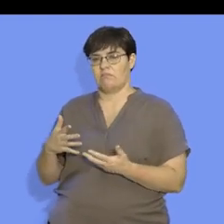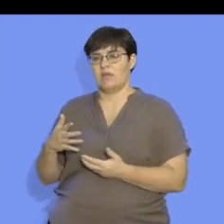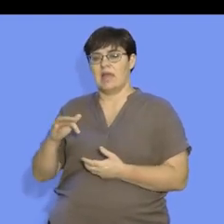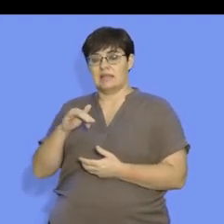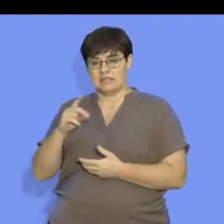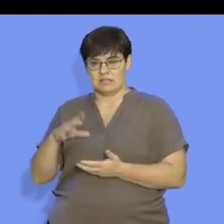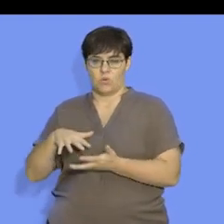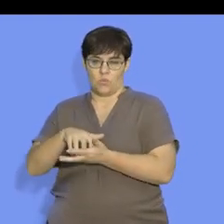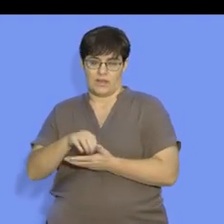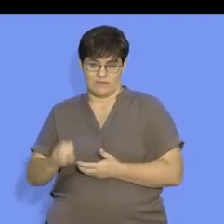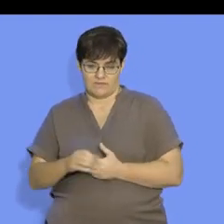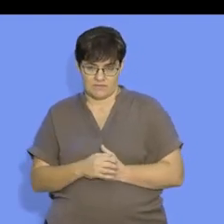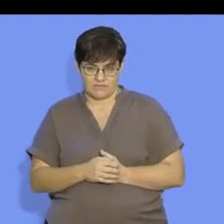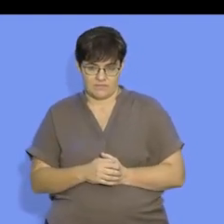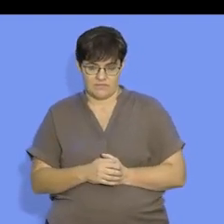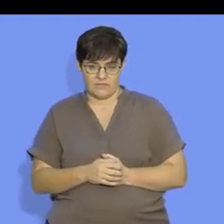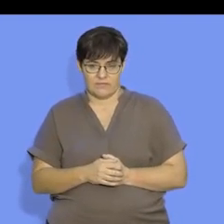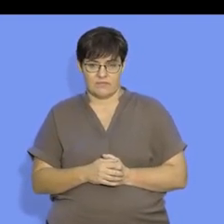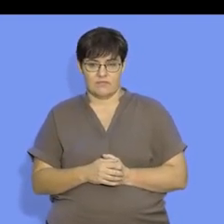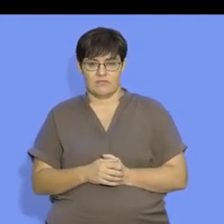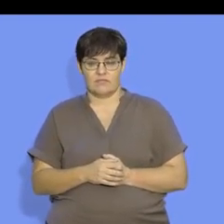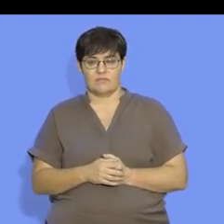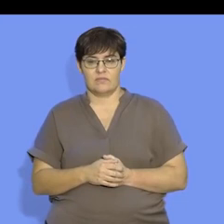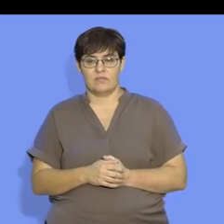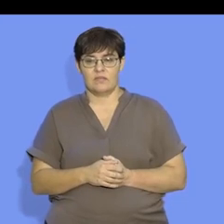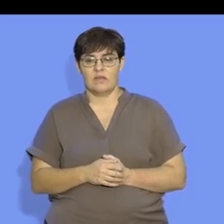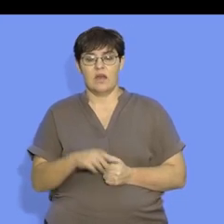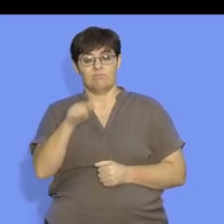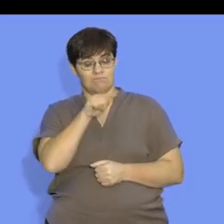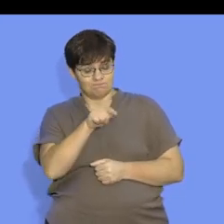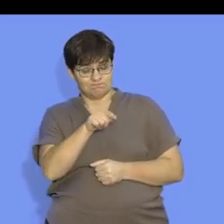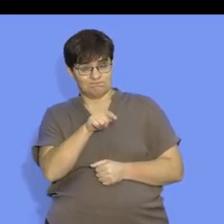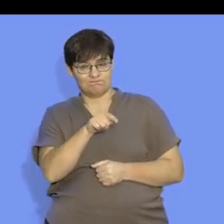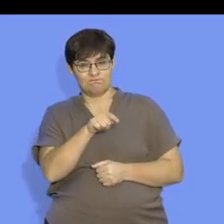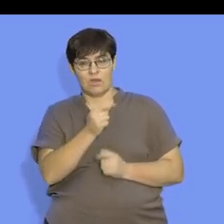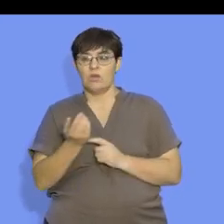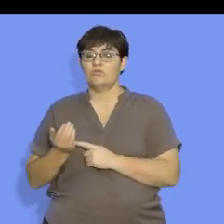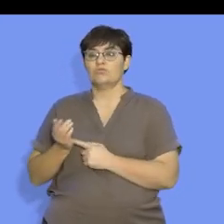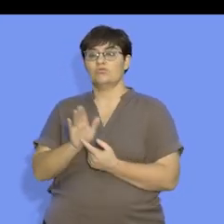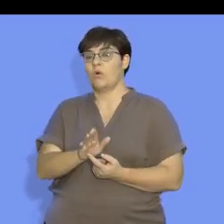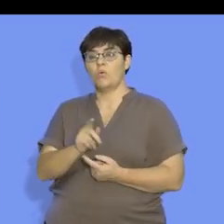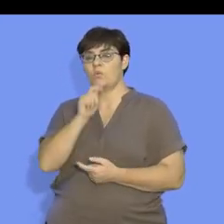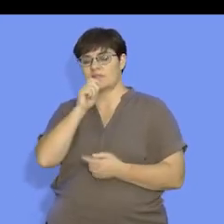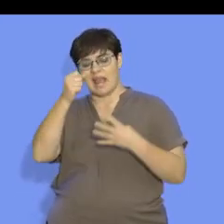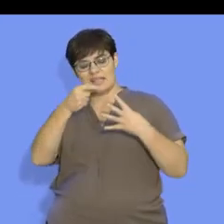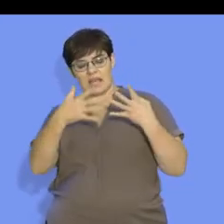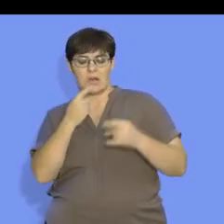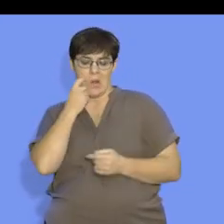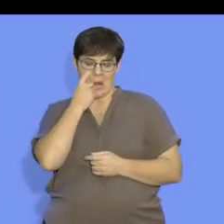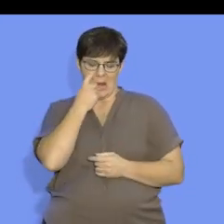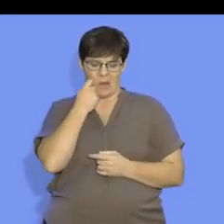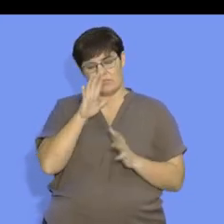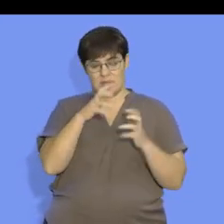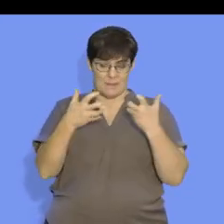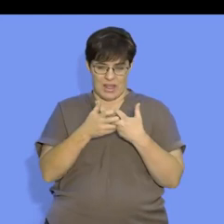be a weak acid, right? Okay, and then also in the above reaction, which indicator do we use? So